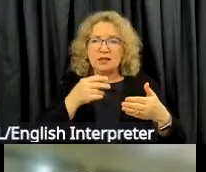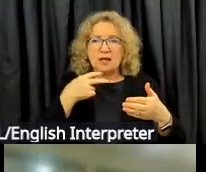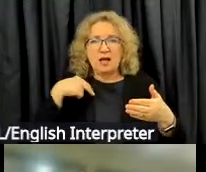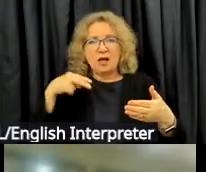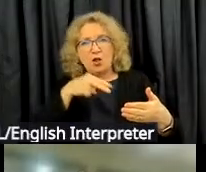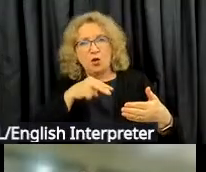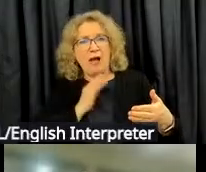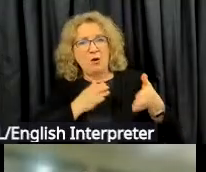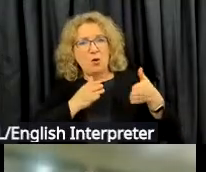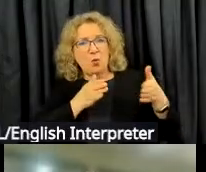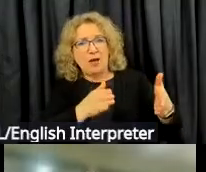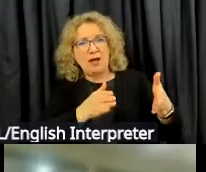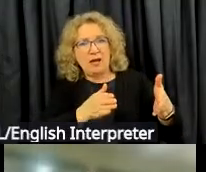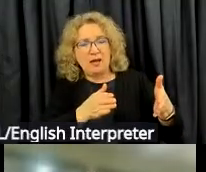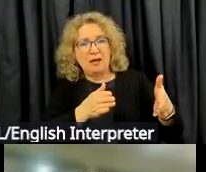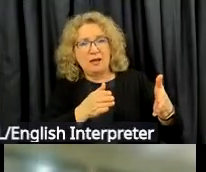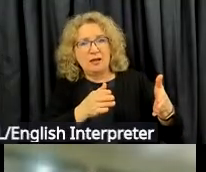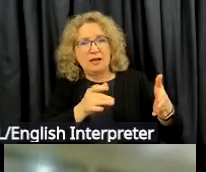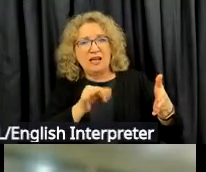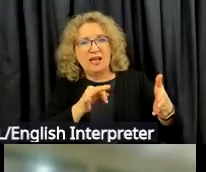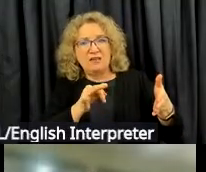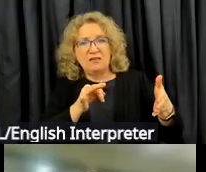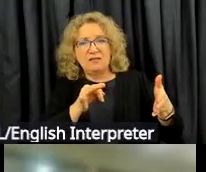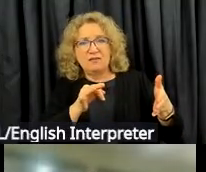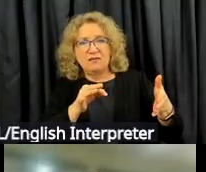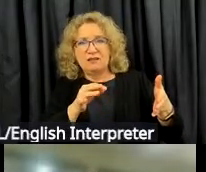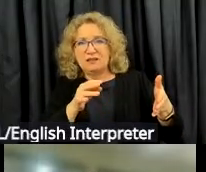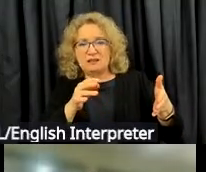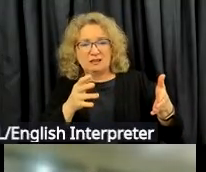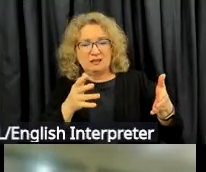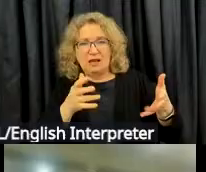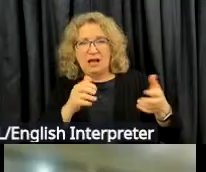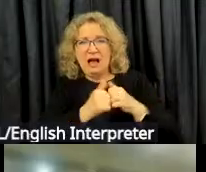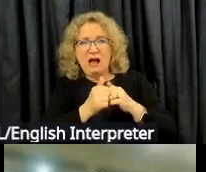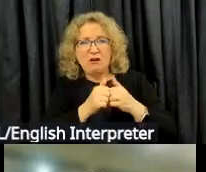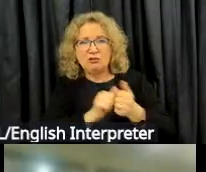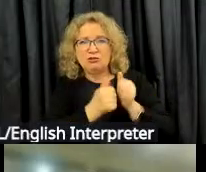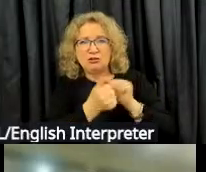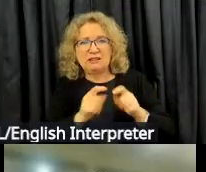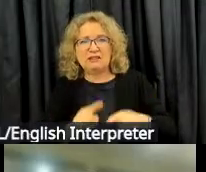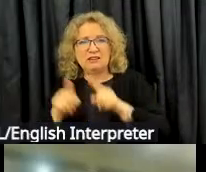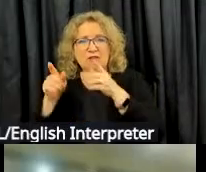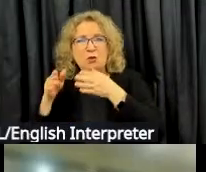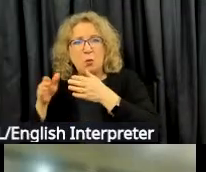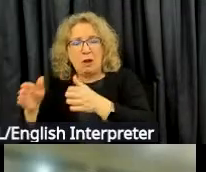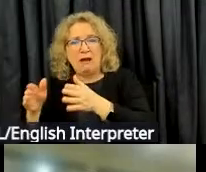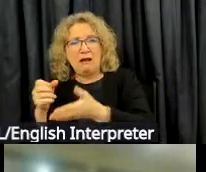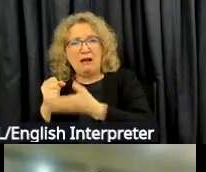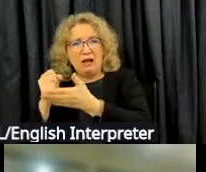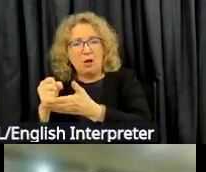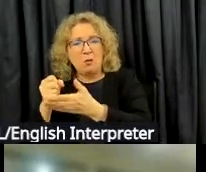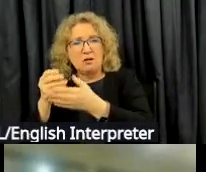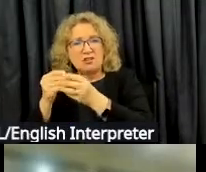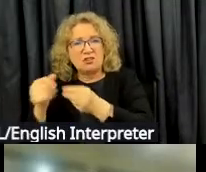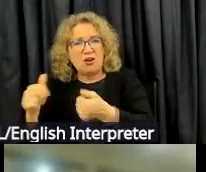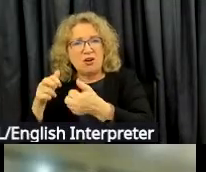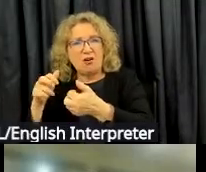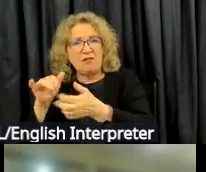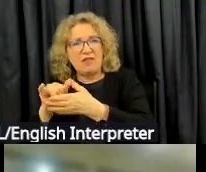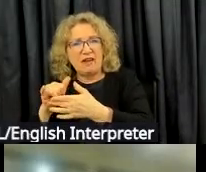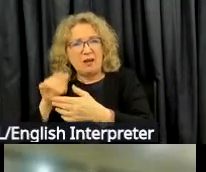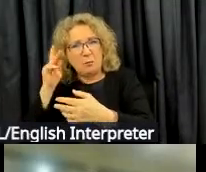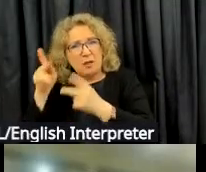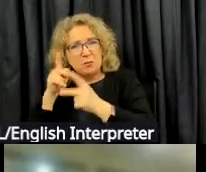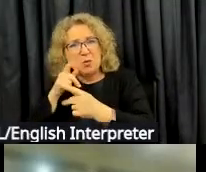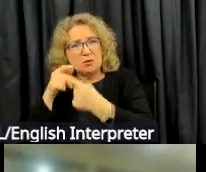will always be naysayers. I get that, and I think you guys have done a really good job with trying,